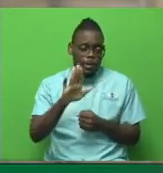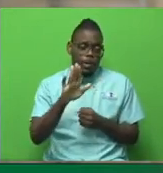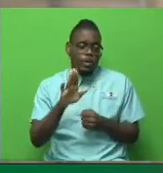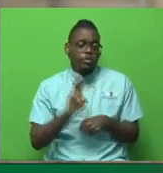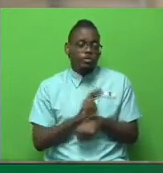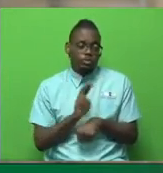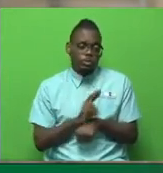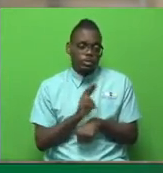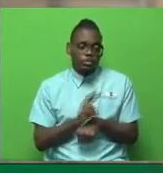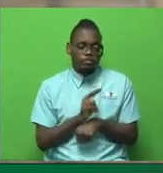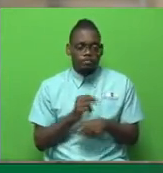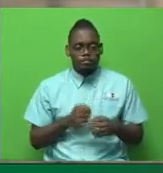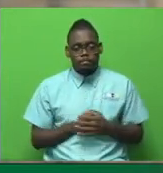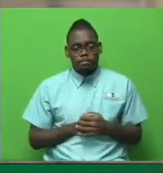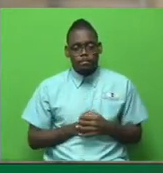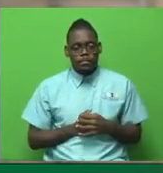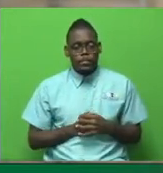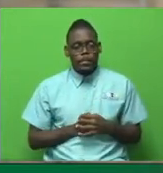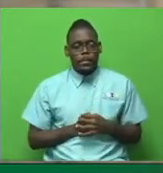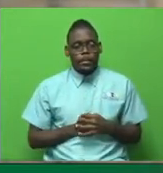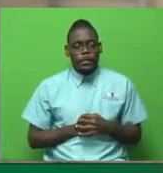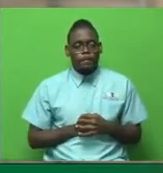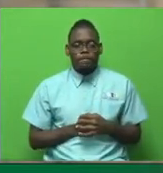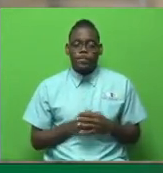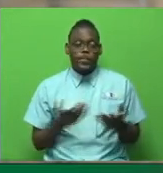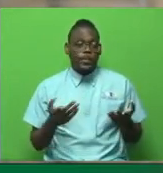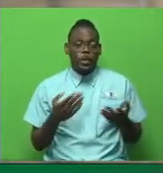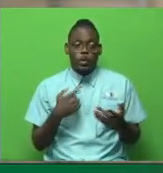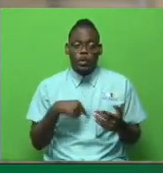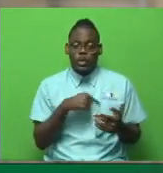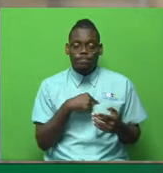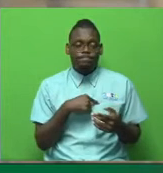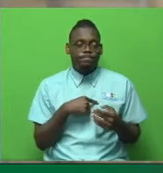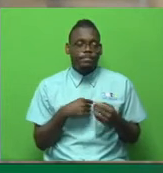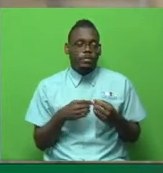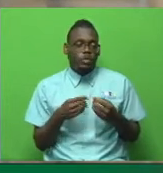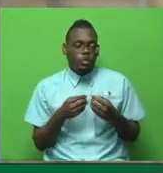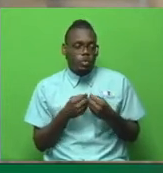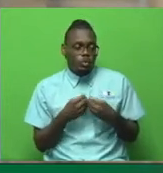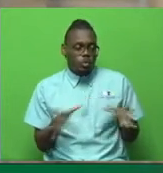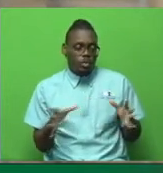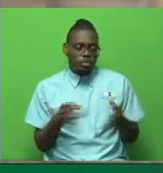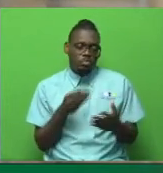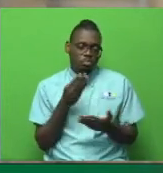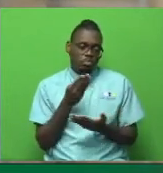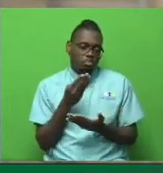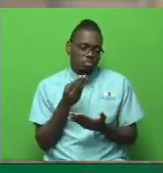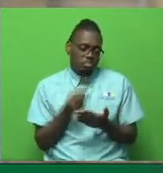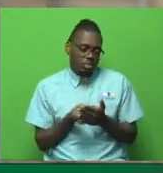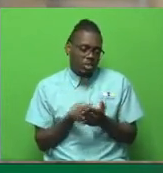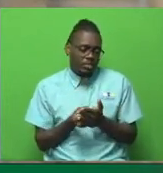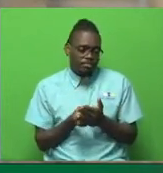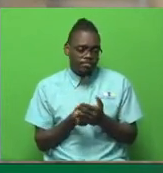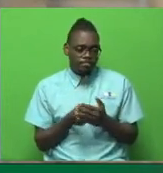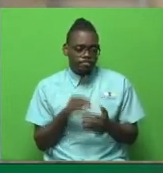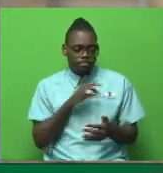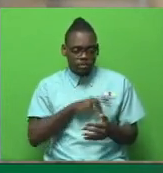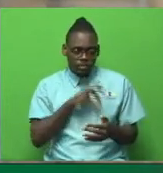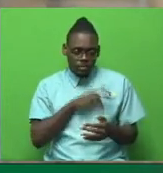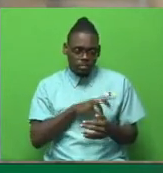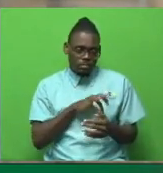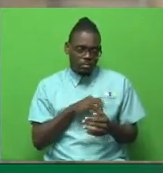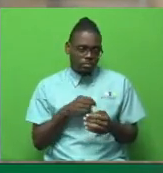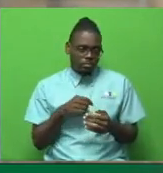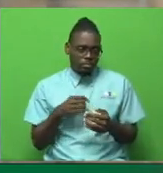literally burning money Up in Smoke It's Growing Up in Smoke with a deputy speaker it benefits a wealthy far more than it does